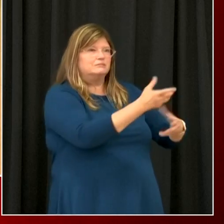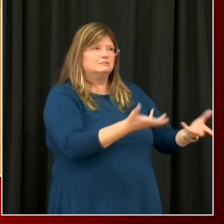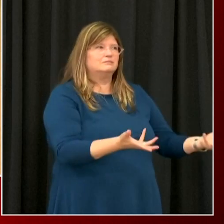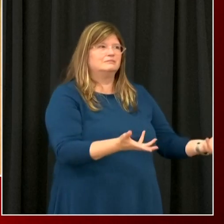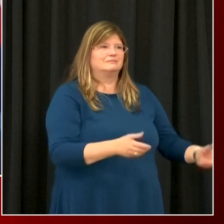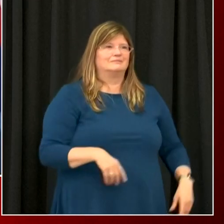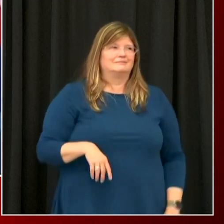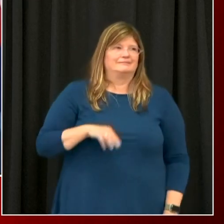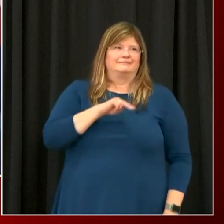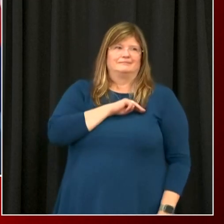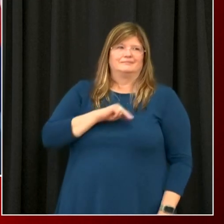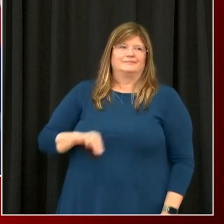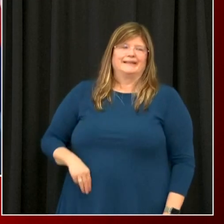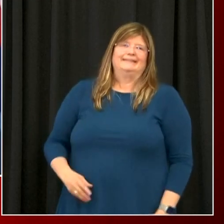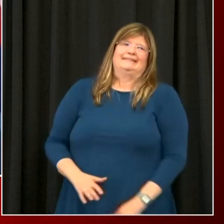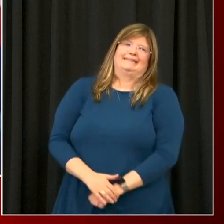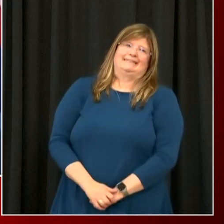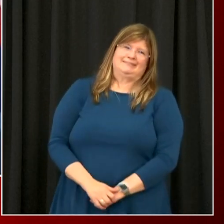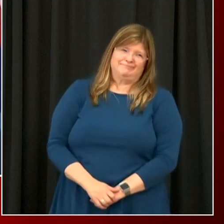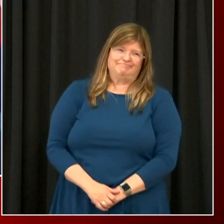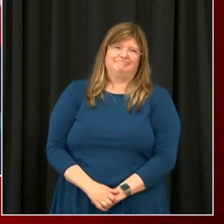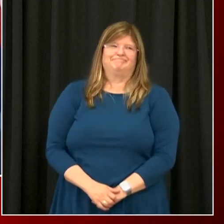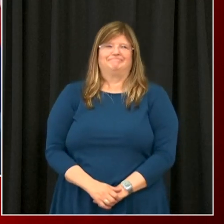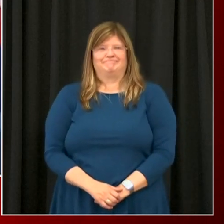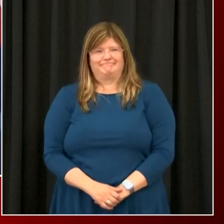You know the thing about the pot and the kettle?